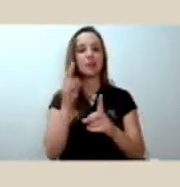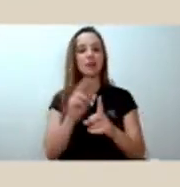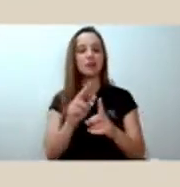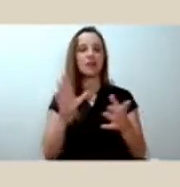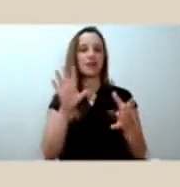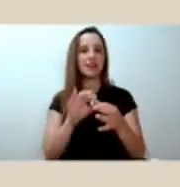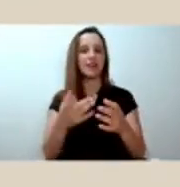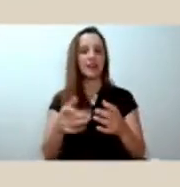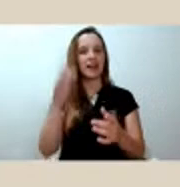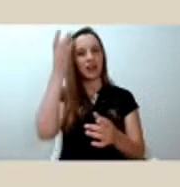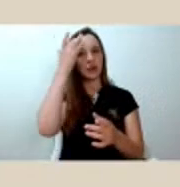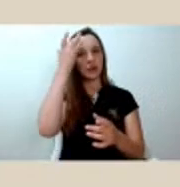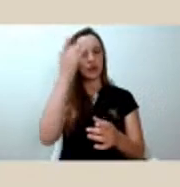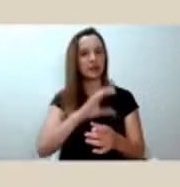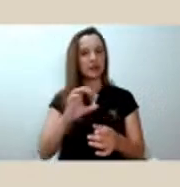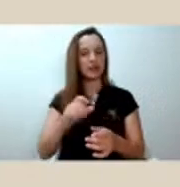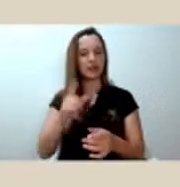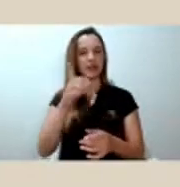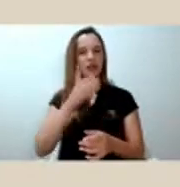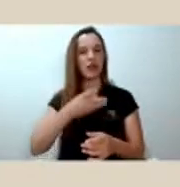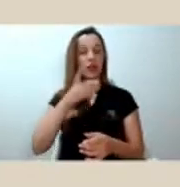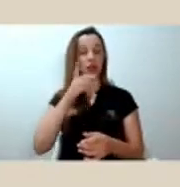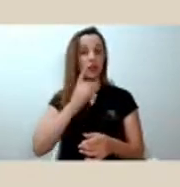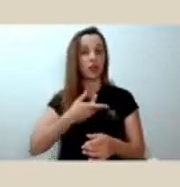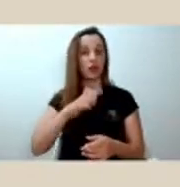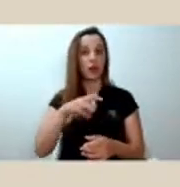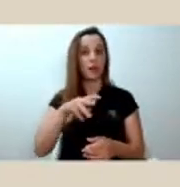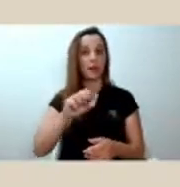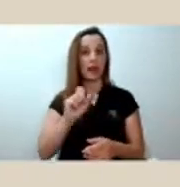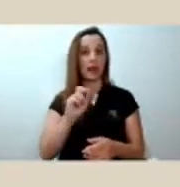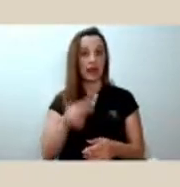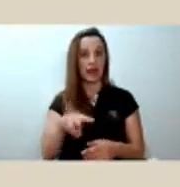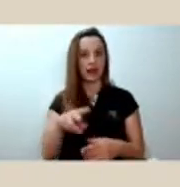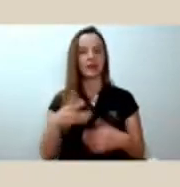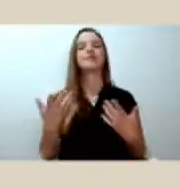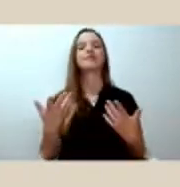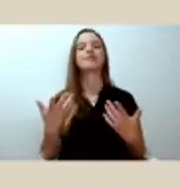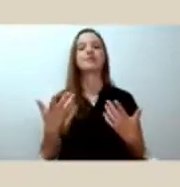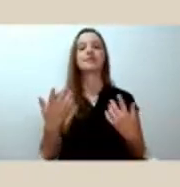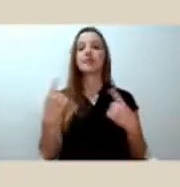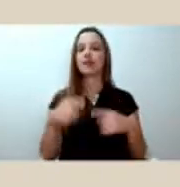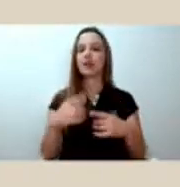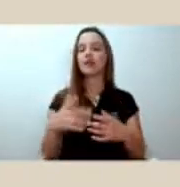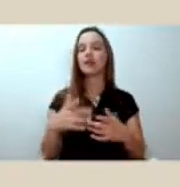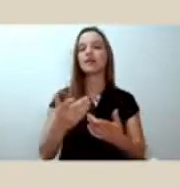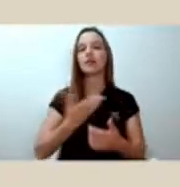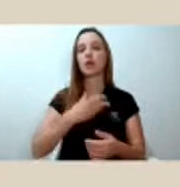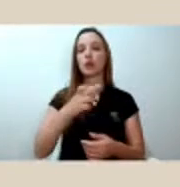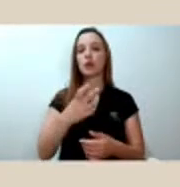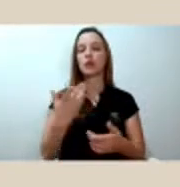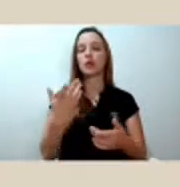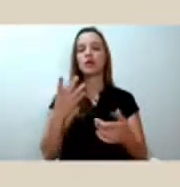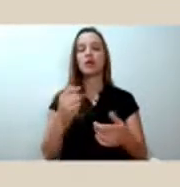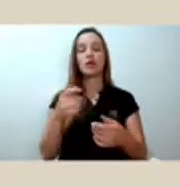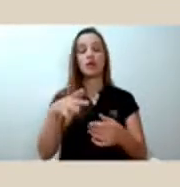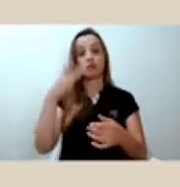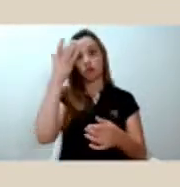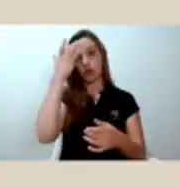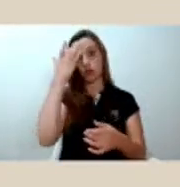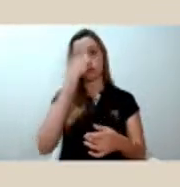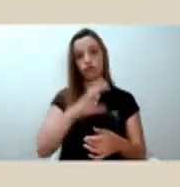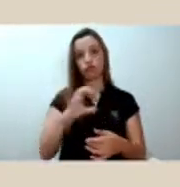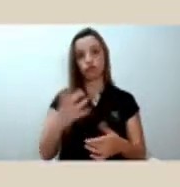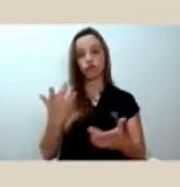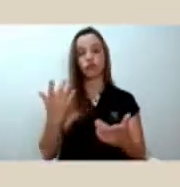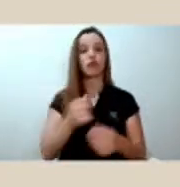from Dr. Carey. So, Dr. Megan Carey holds a PhD in neuroscience from the University